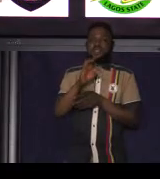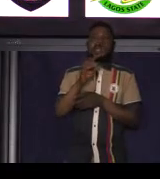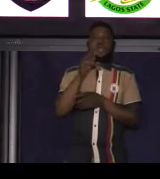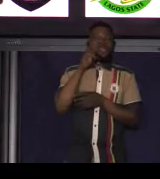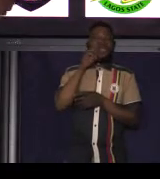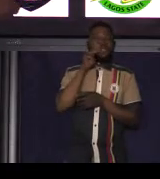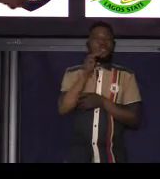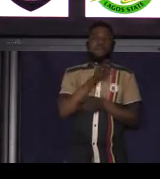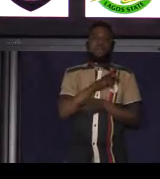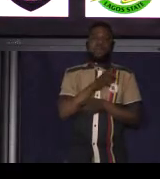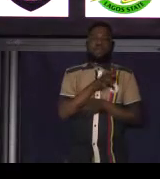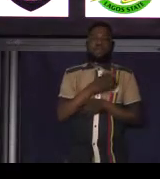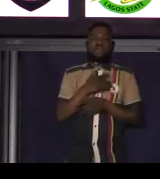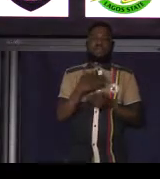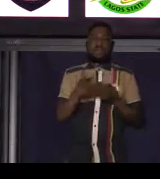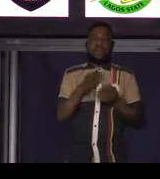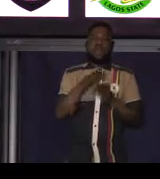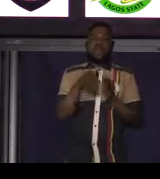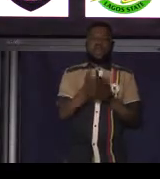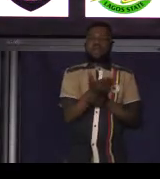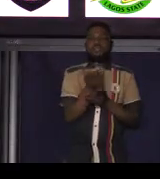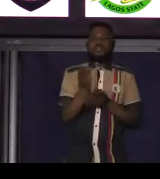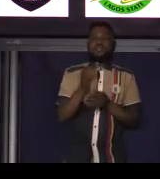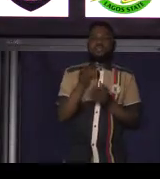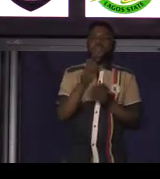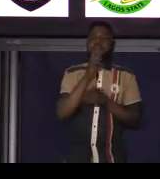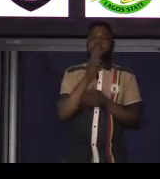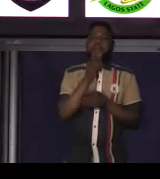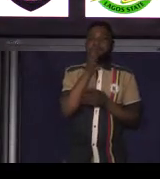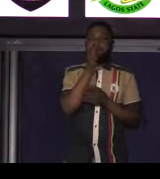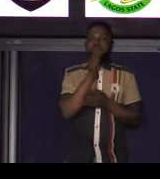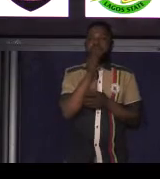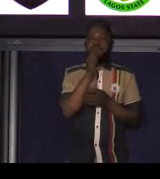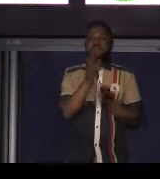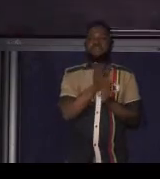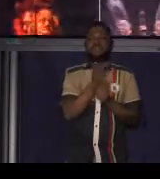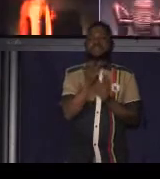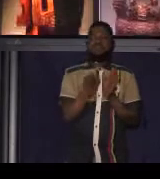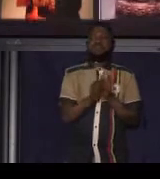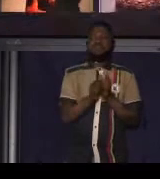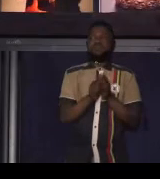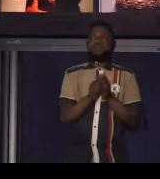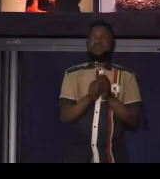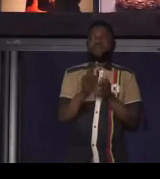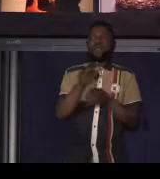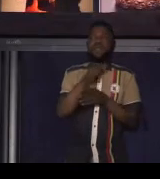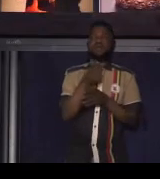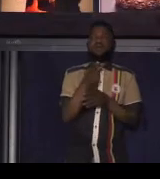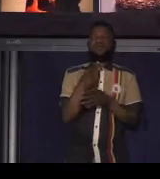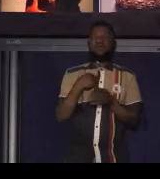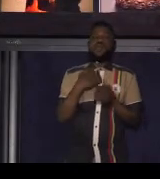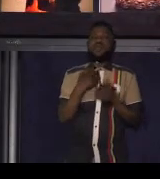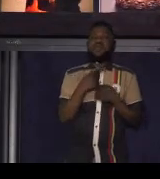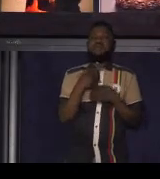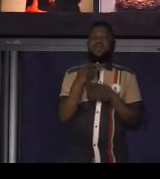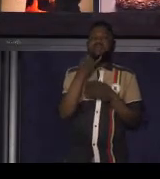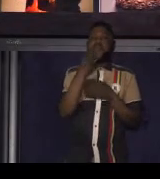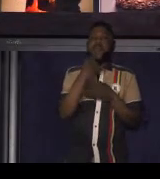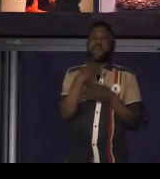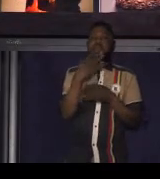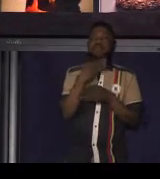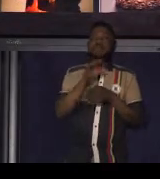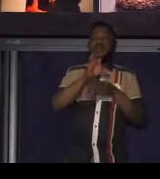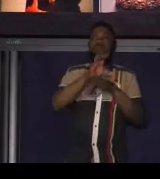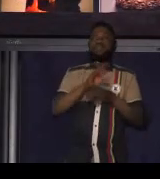this, Nigeria Police, and so on. All these are private symbols. Moving on to the next one, we have the carving